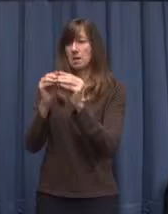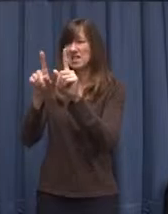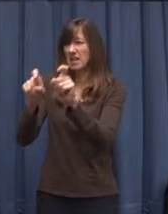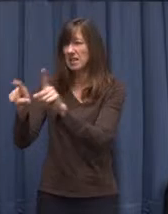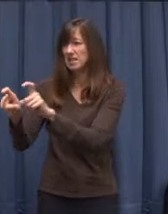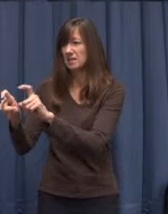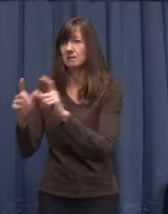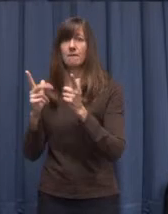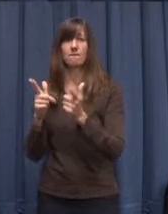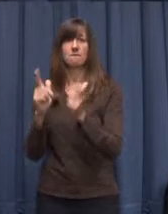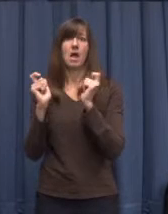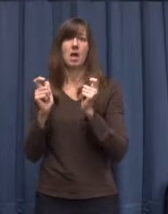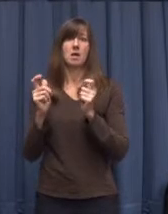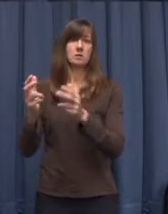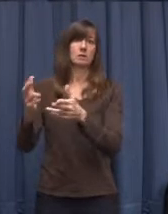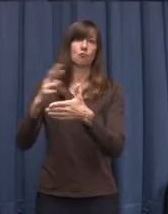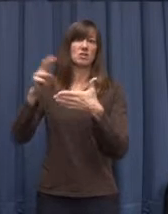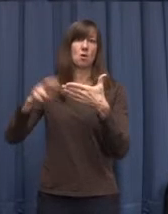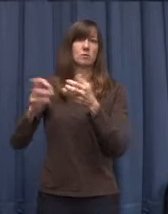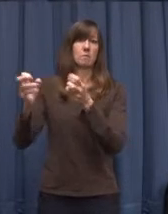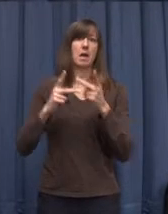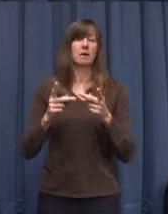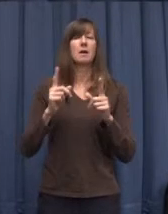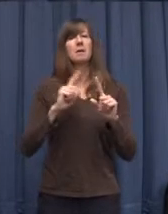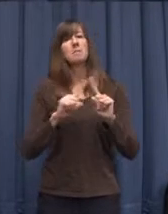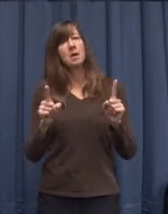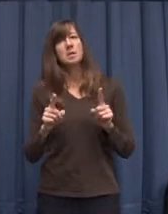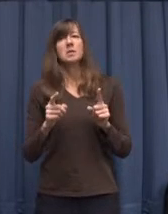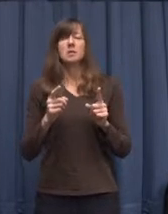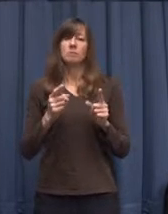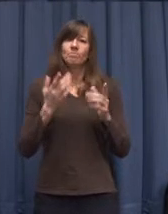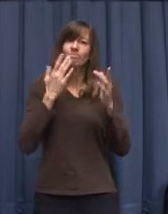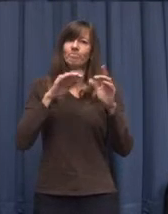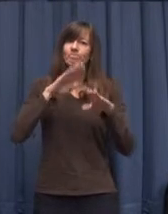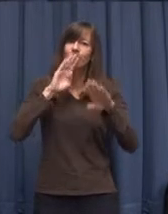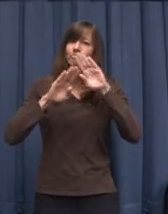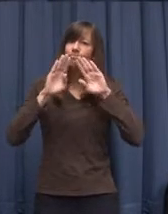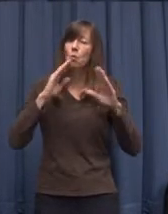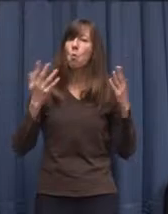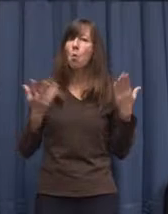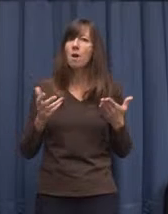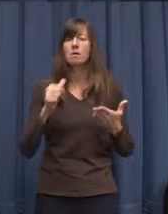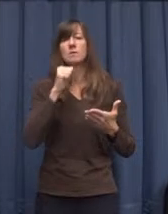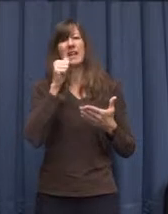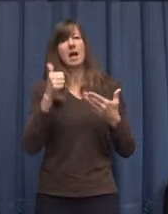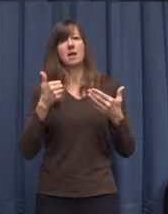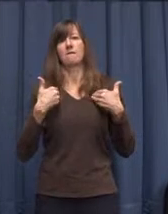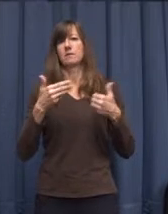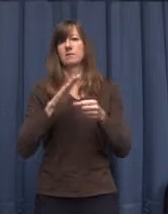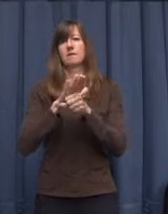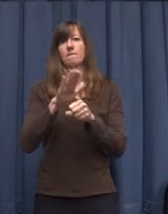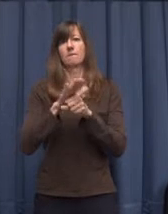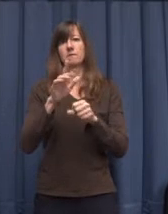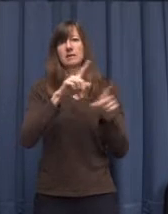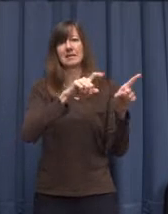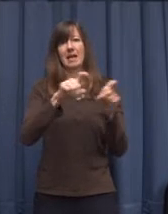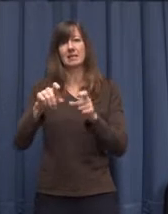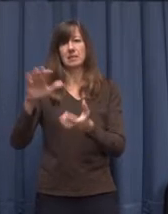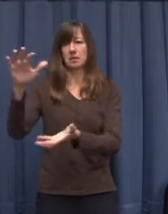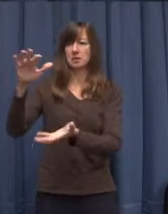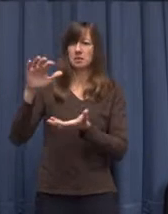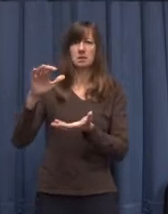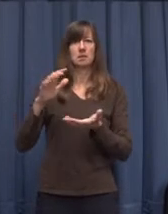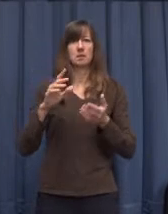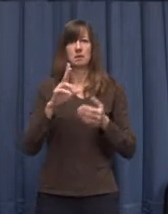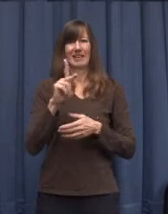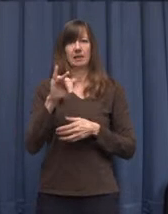this widely available, which is frustrating to me, and I know frustrating to many of you. So we're continuing to push for that. We're